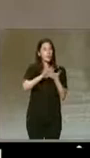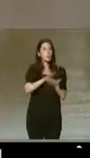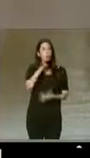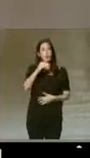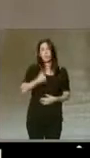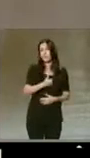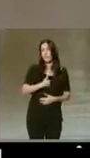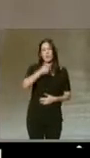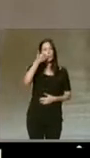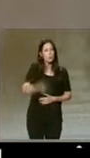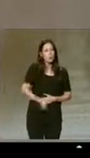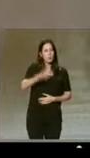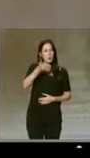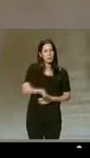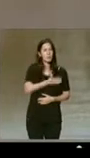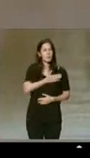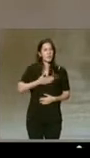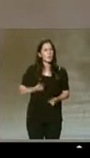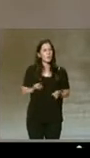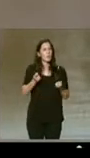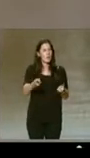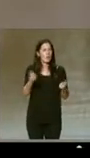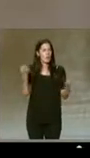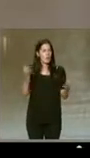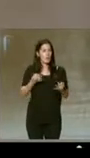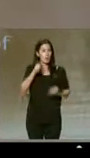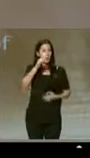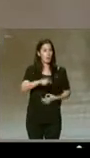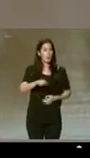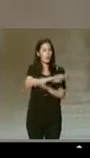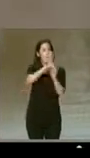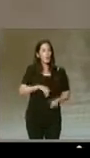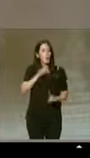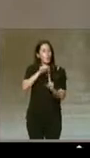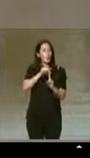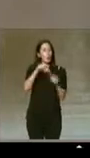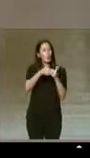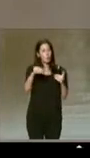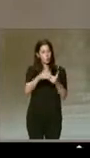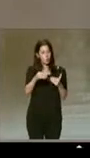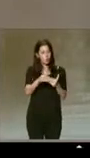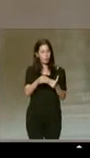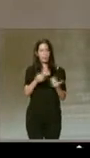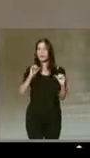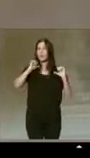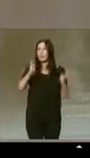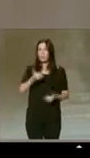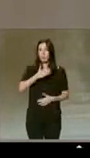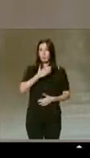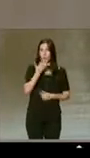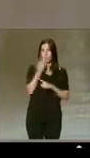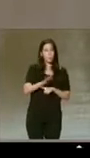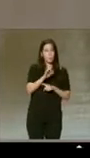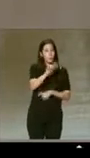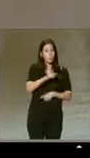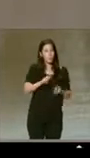specific type of technology for the role we want to give to the end users. As I said,